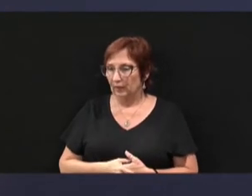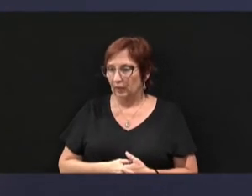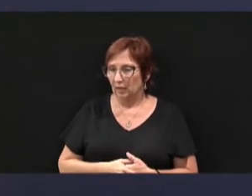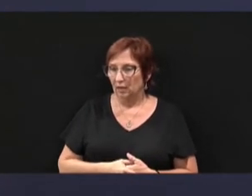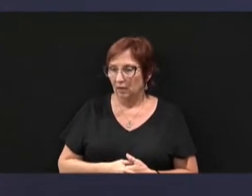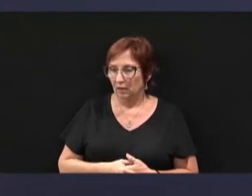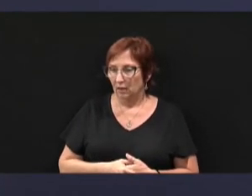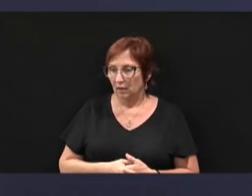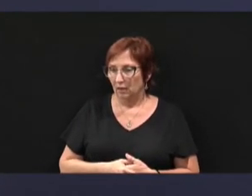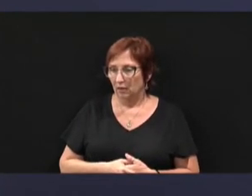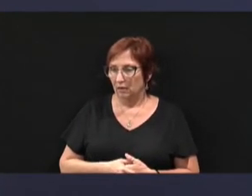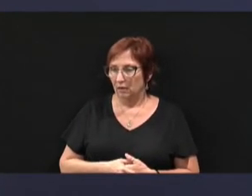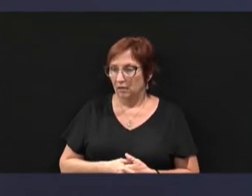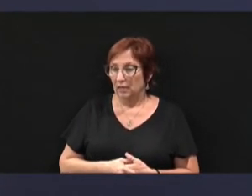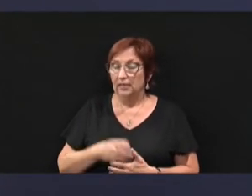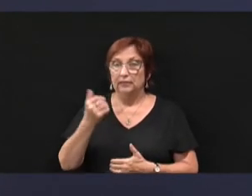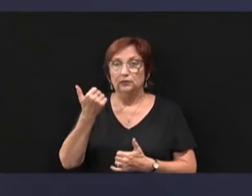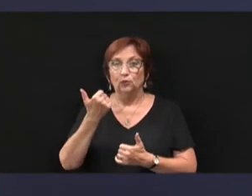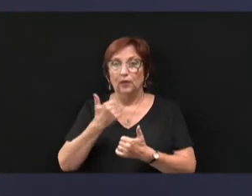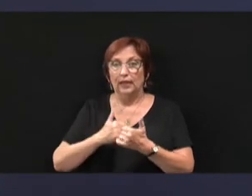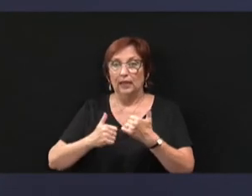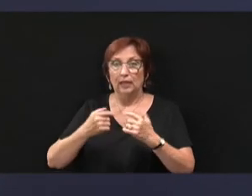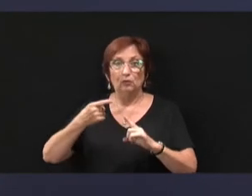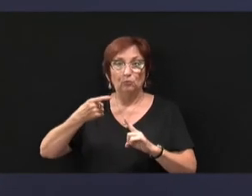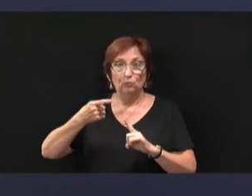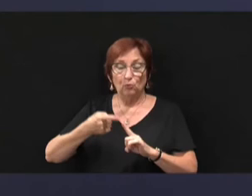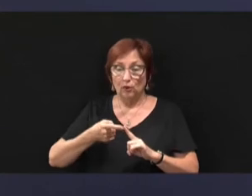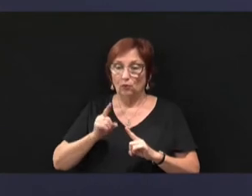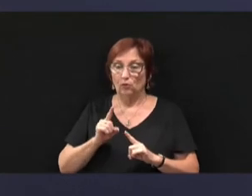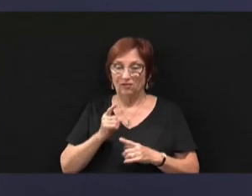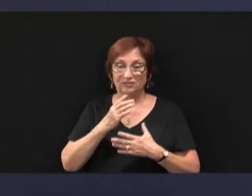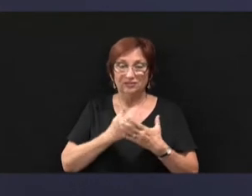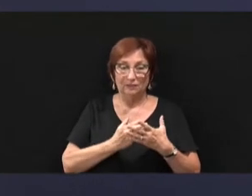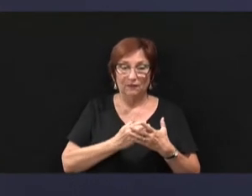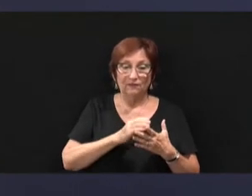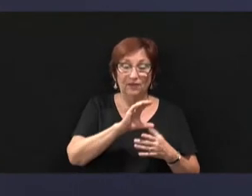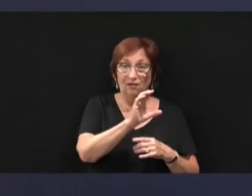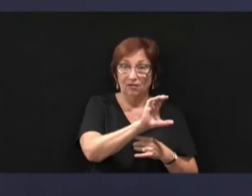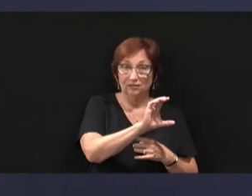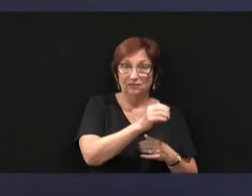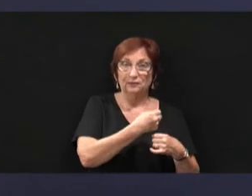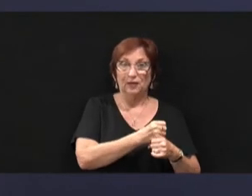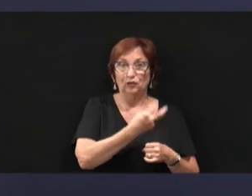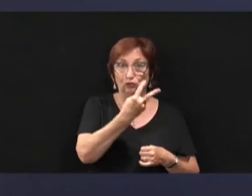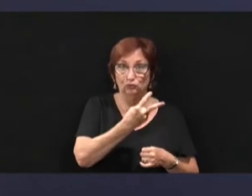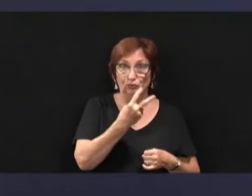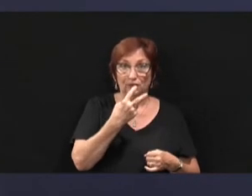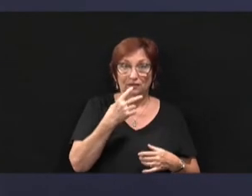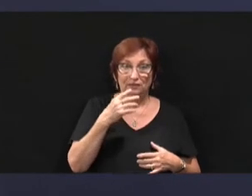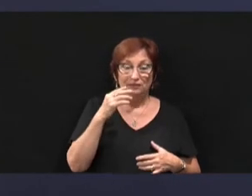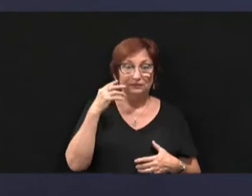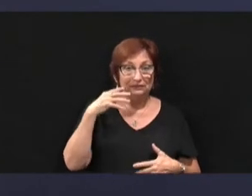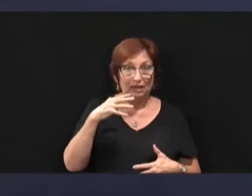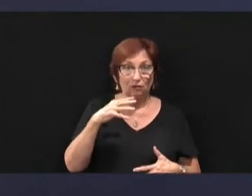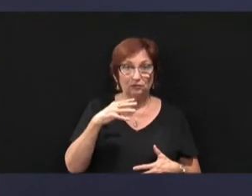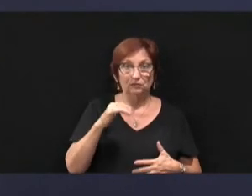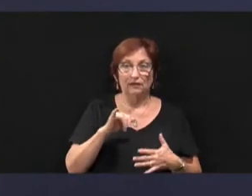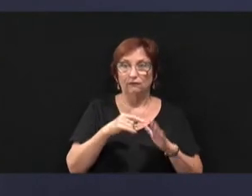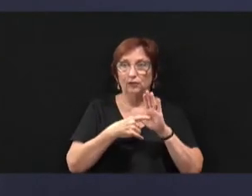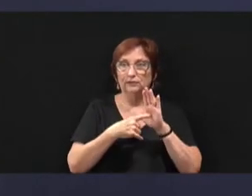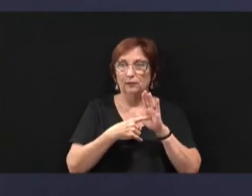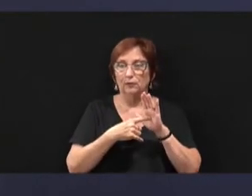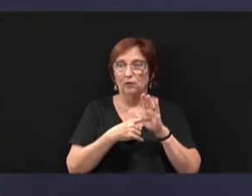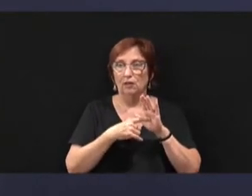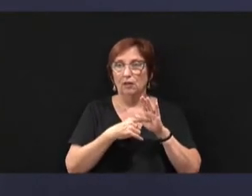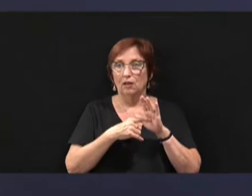That is there a point, since some of the consonants do make two sounds, for example, C says k and s, at what